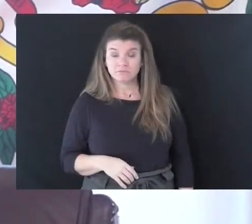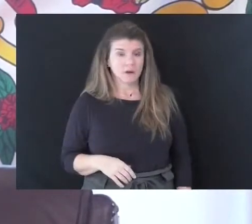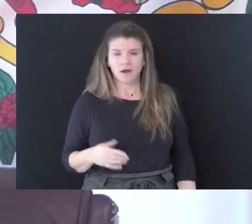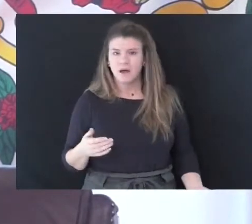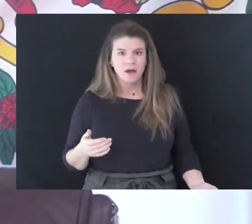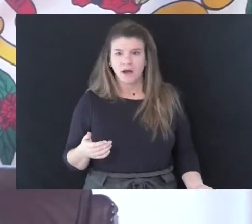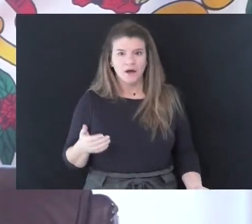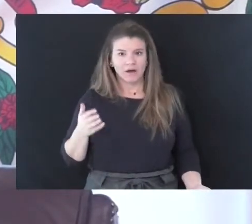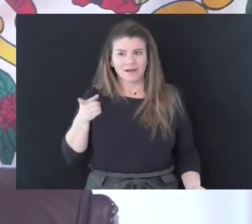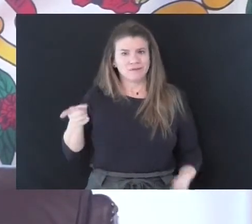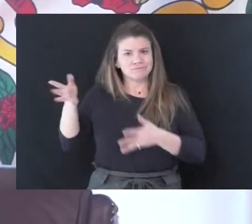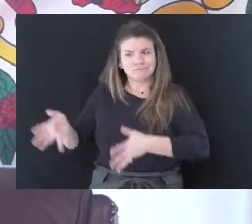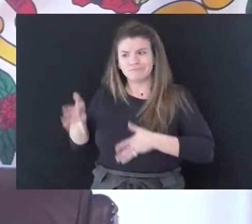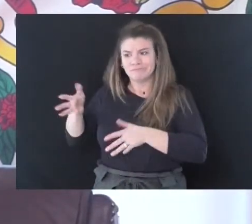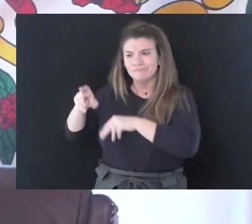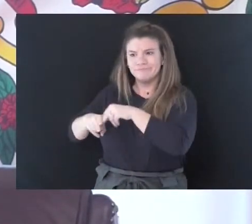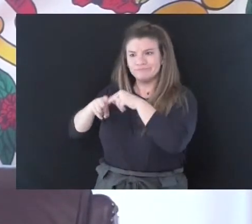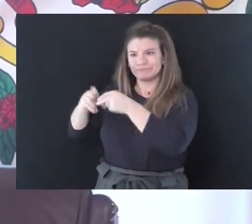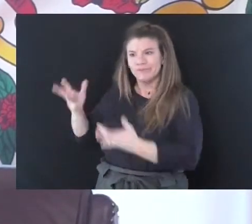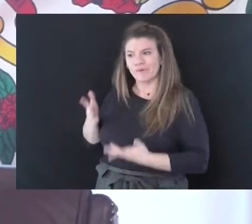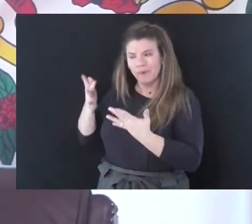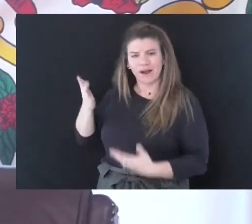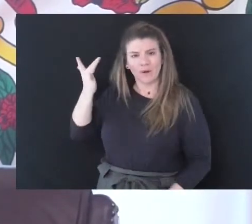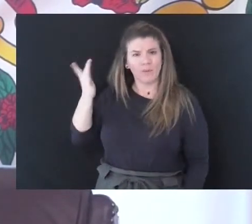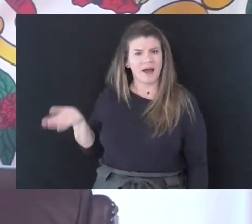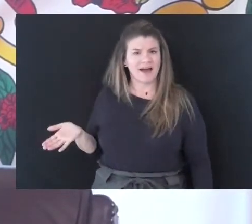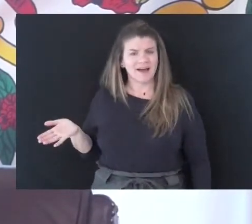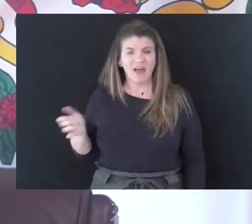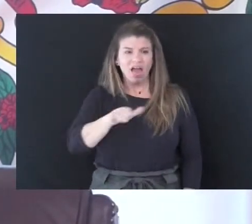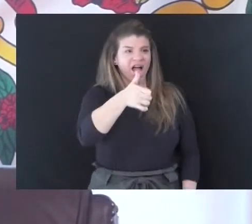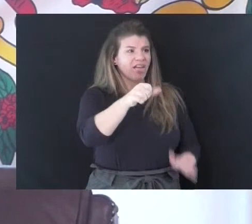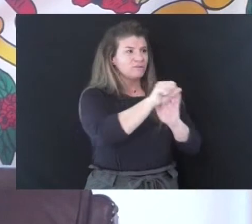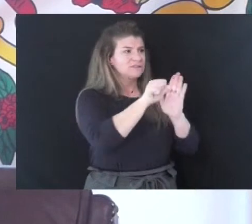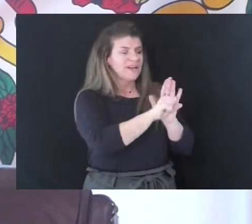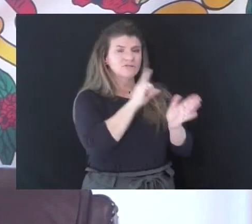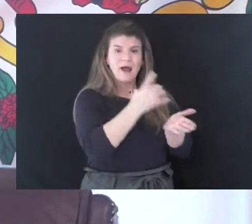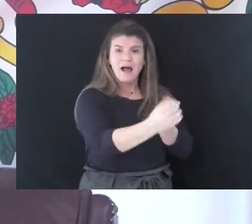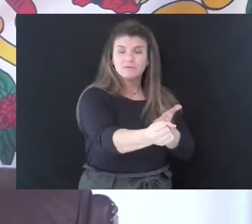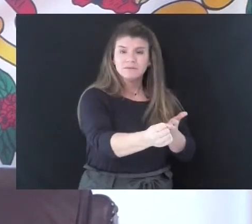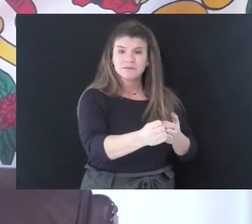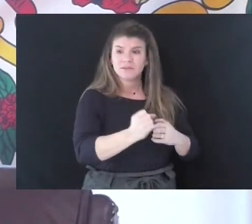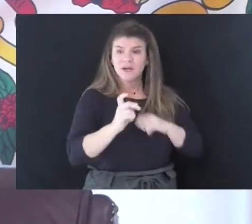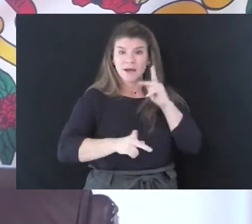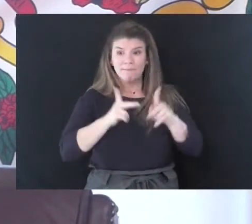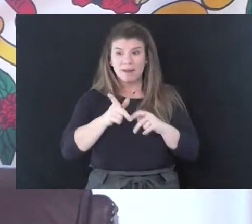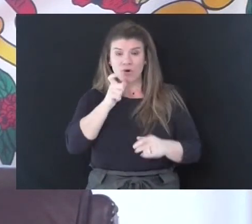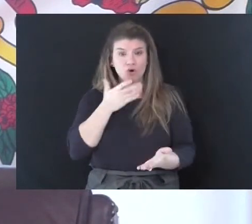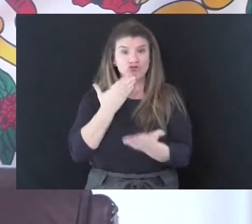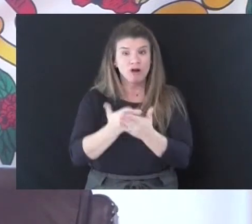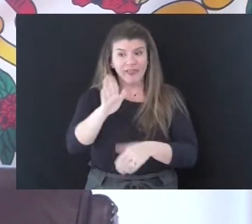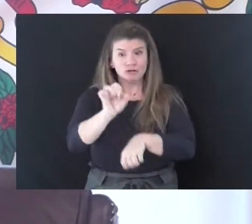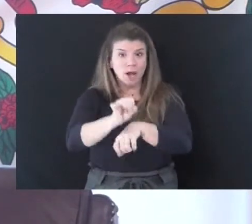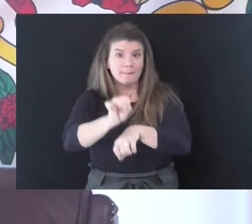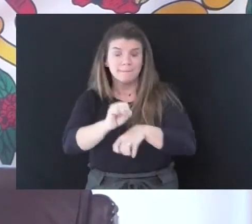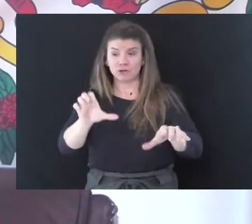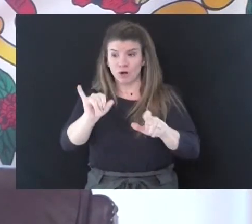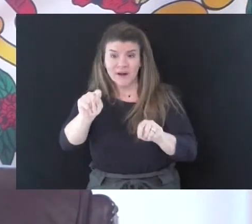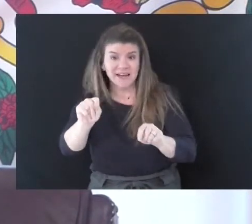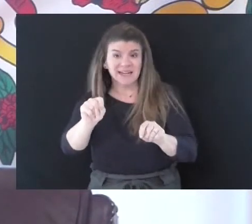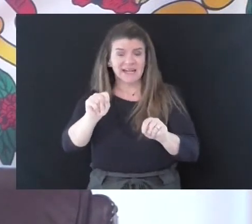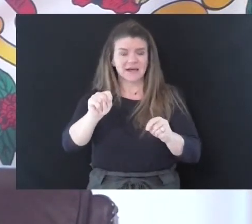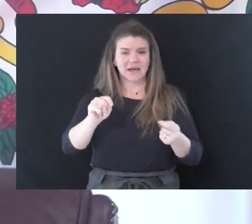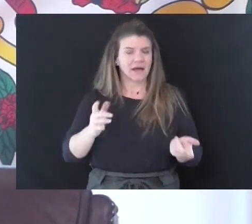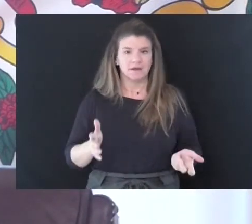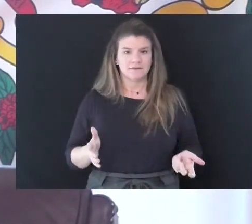the chessboard to people that are out of vaccines or people that are absolutely good at what we're doing. There's